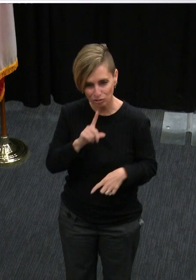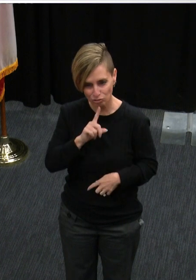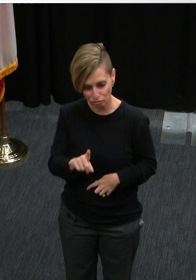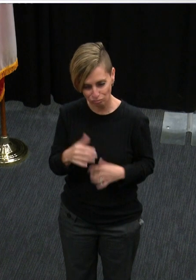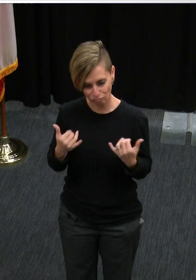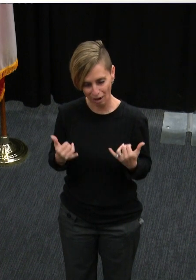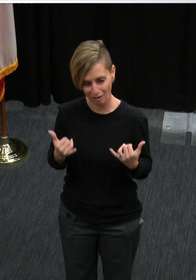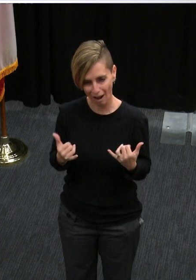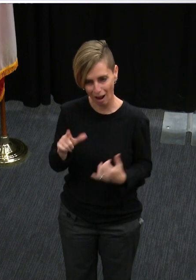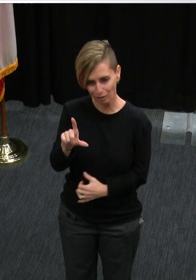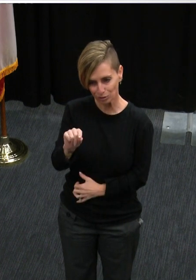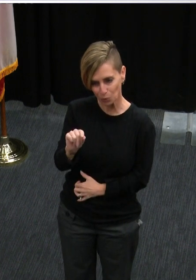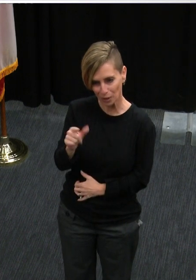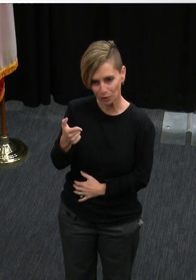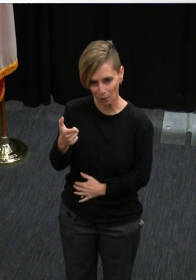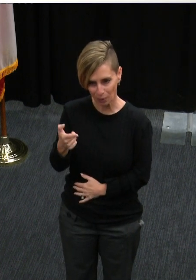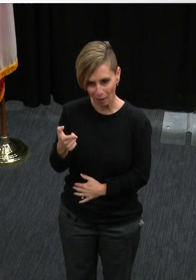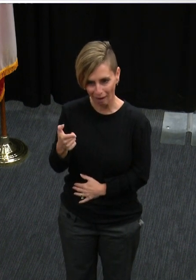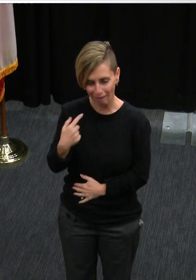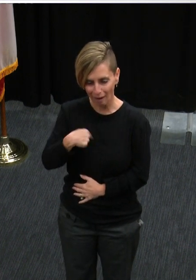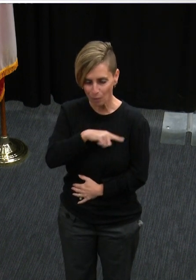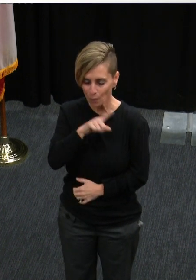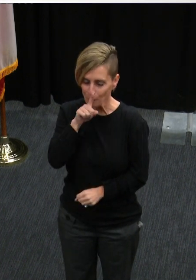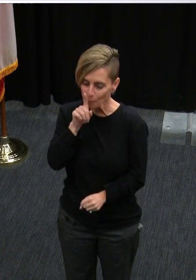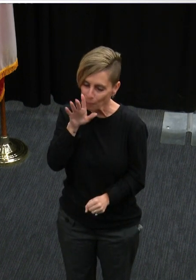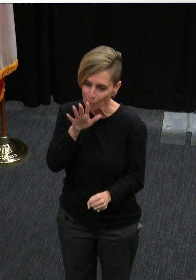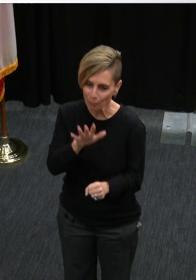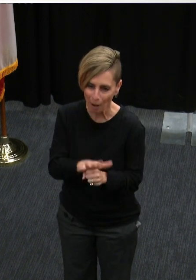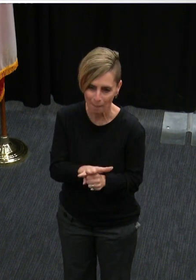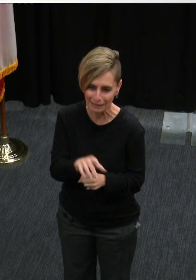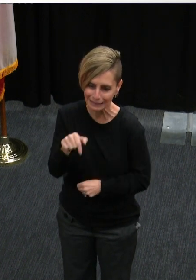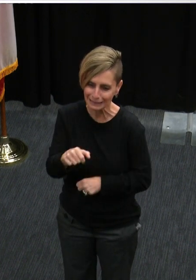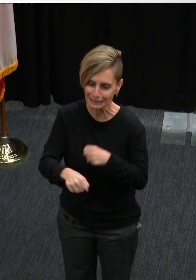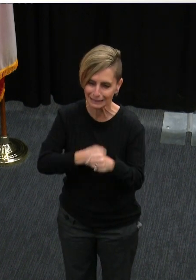and we are committed and dedicated to making this year better than last year.